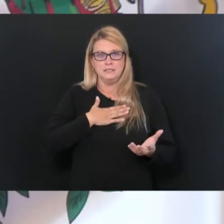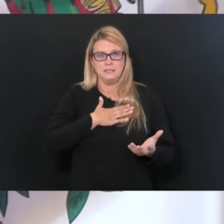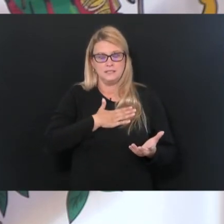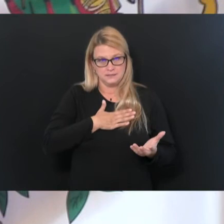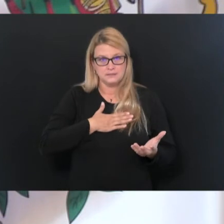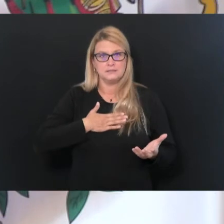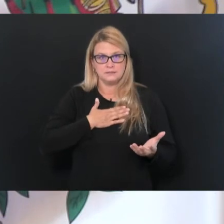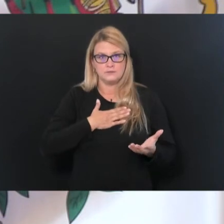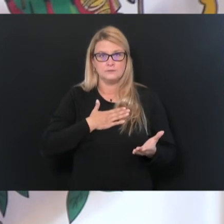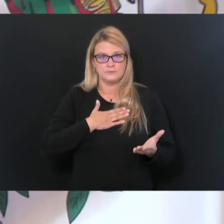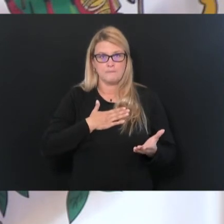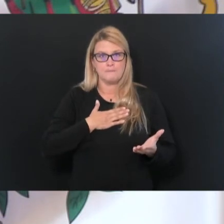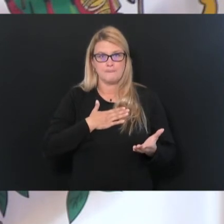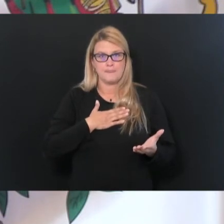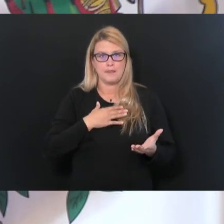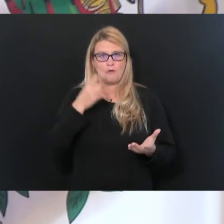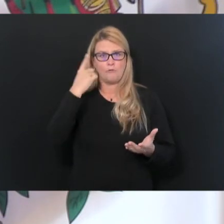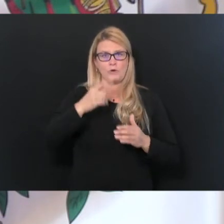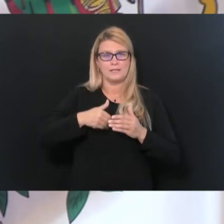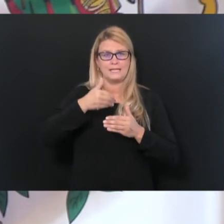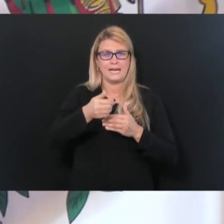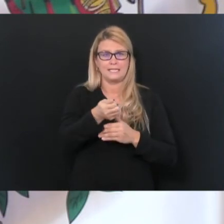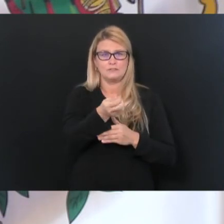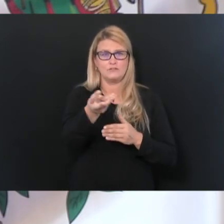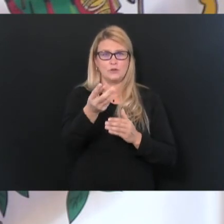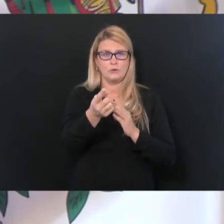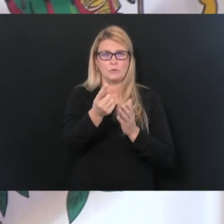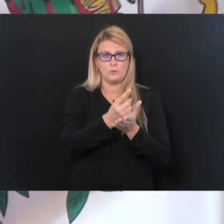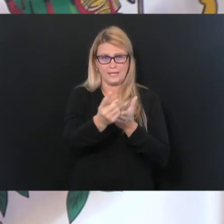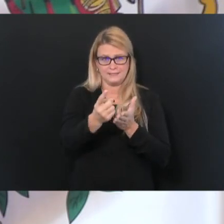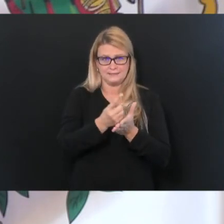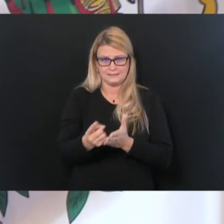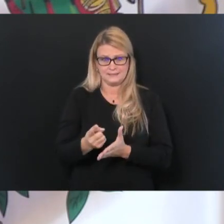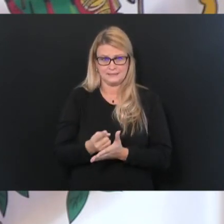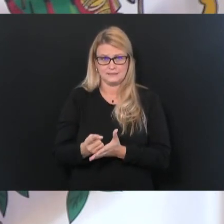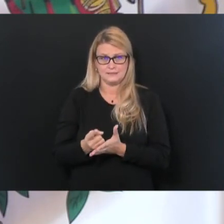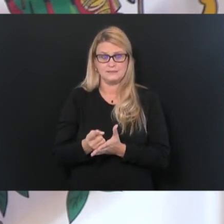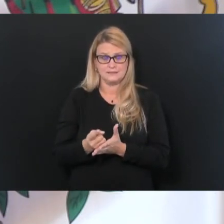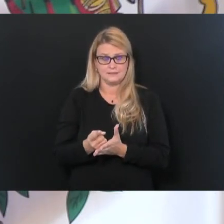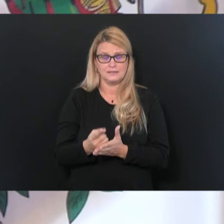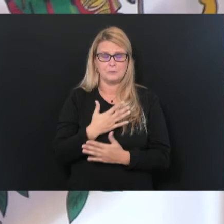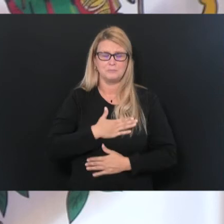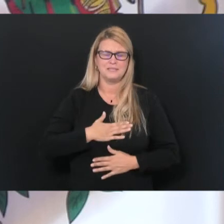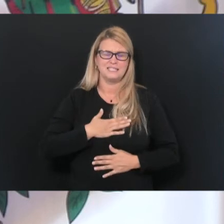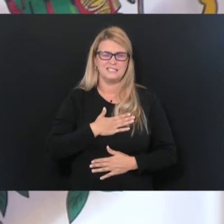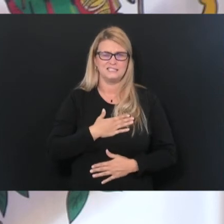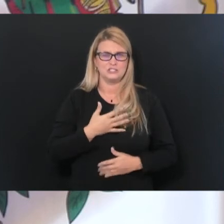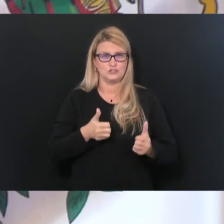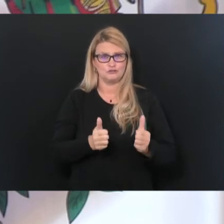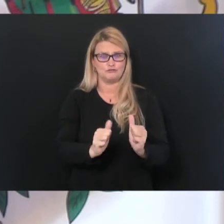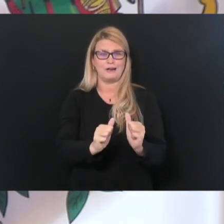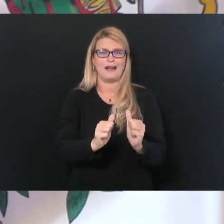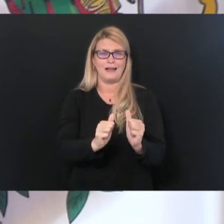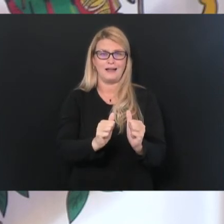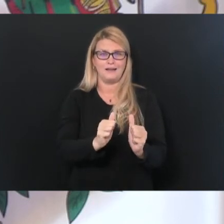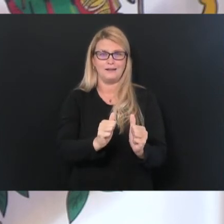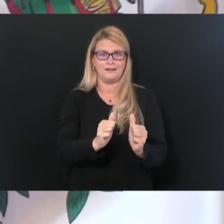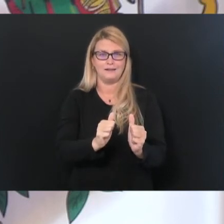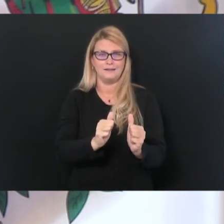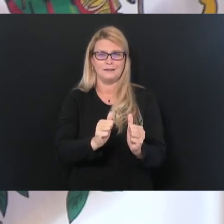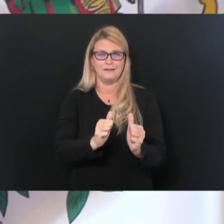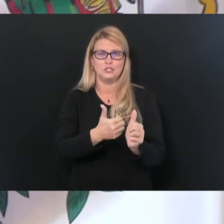way, for the next few weeks, please try with all in you to not get around